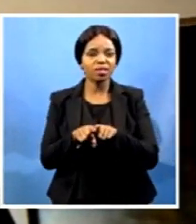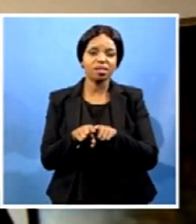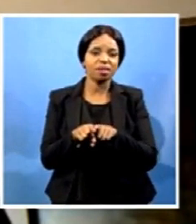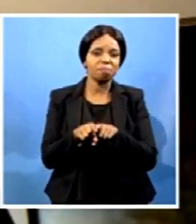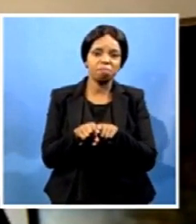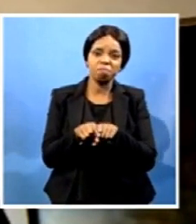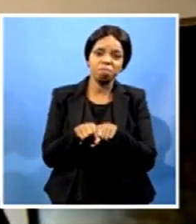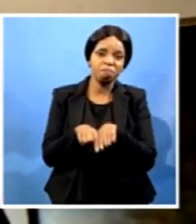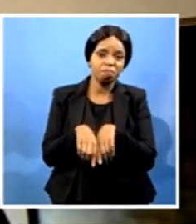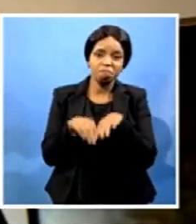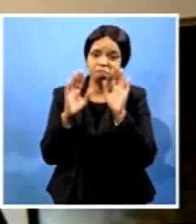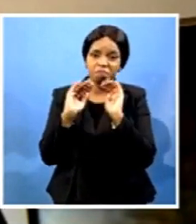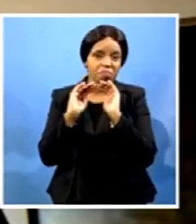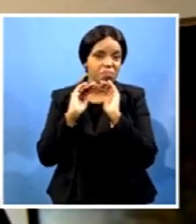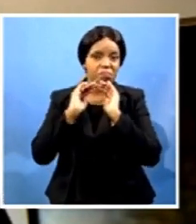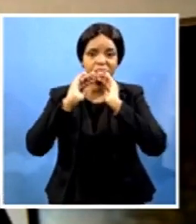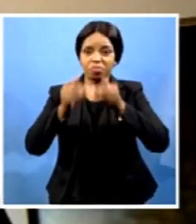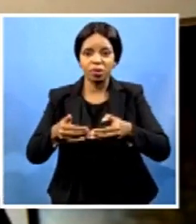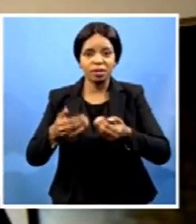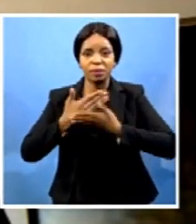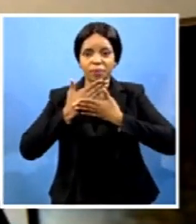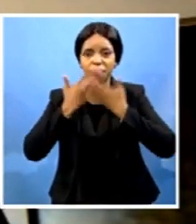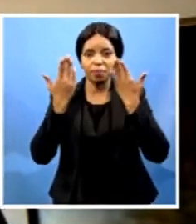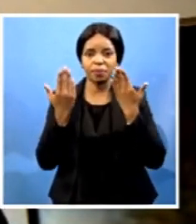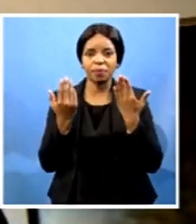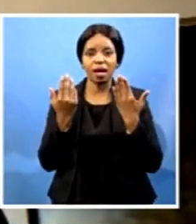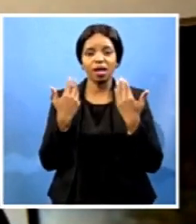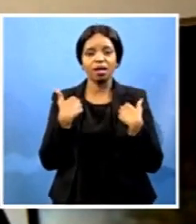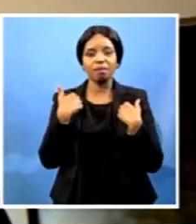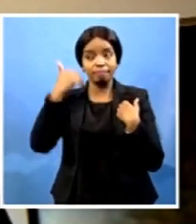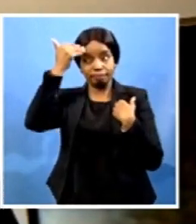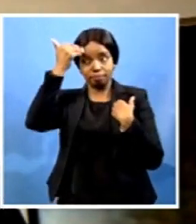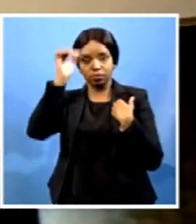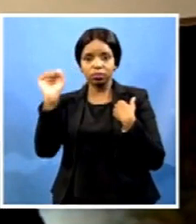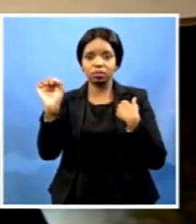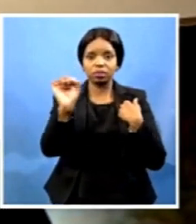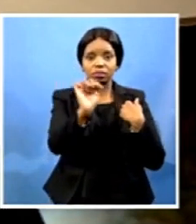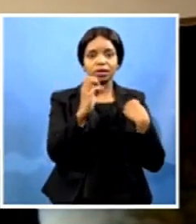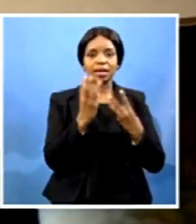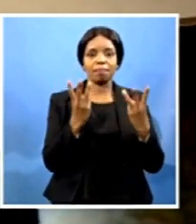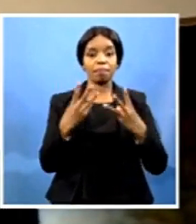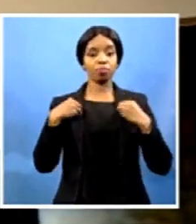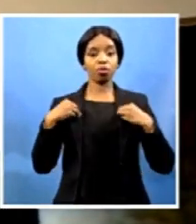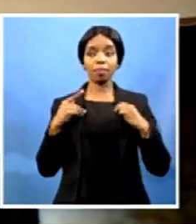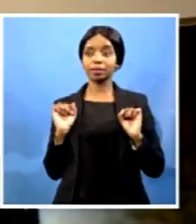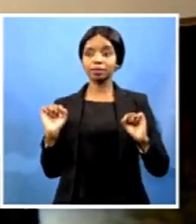intellectual property, it is really prone to abuse.